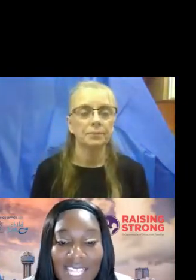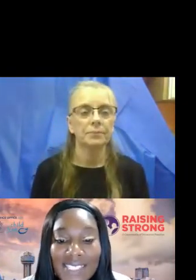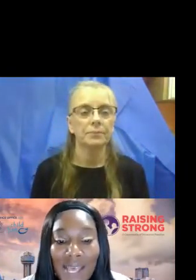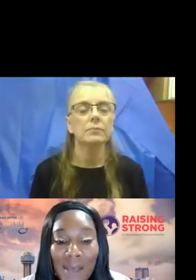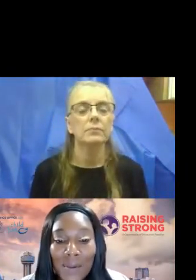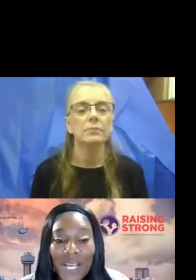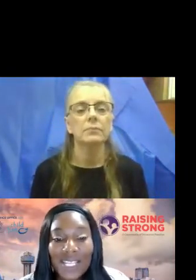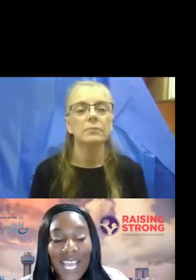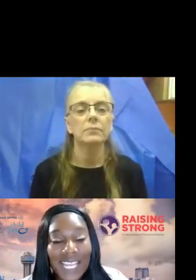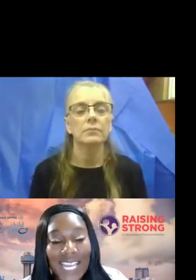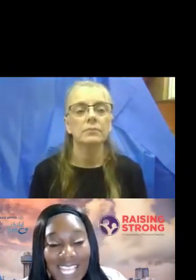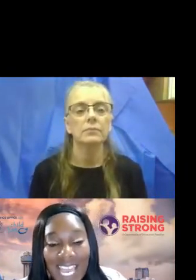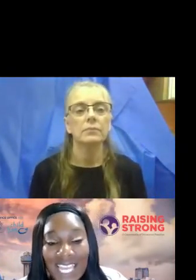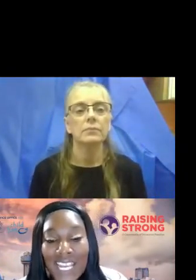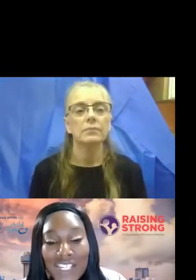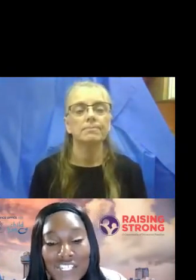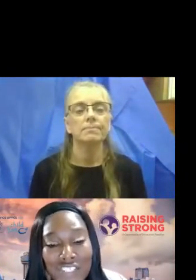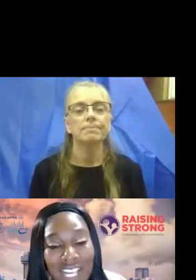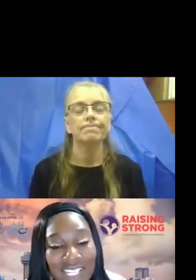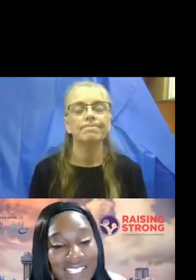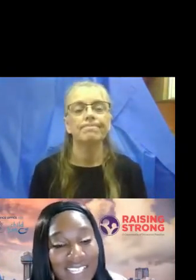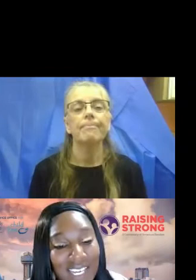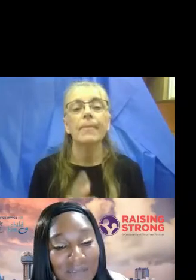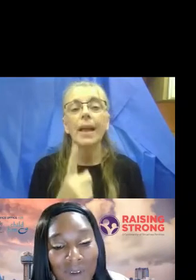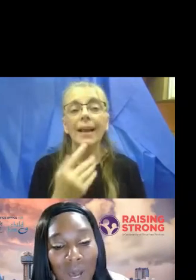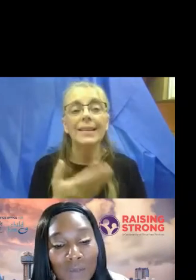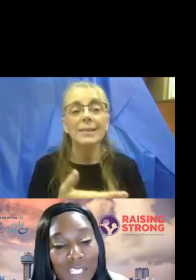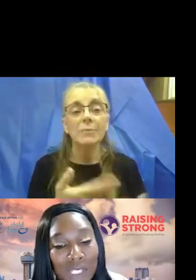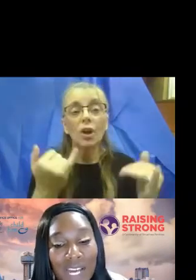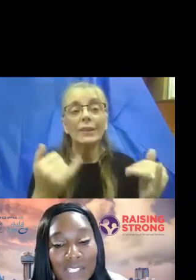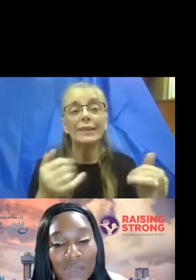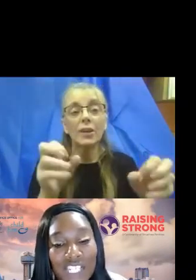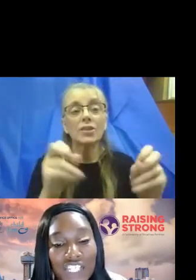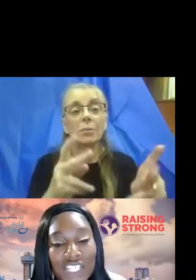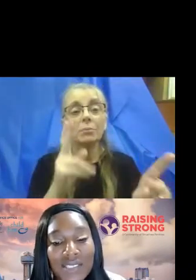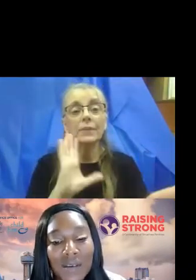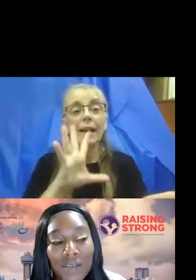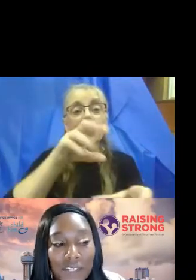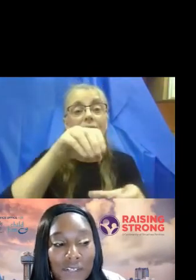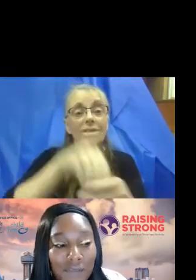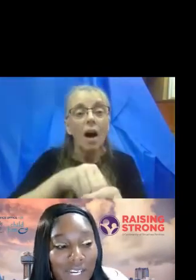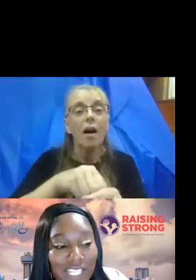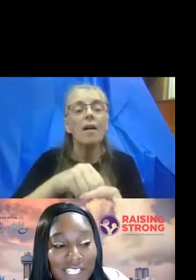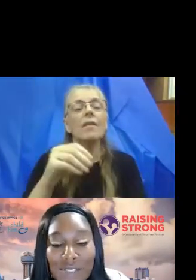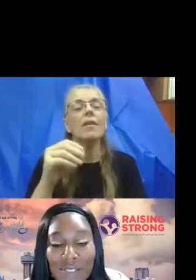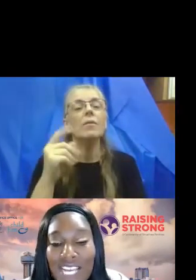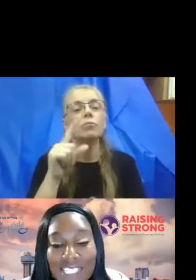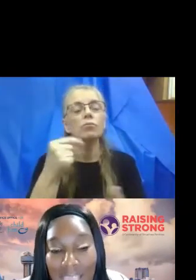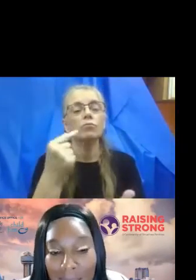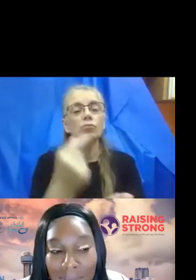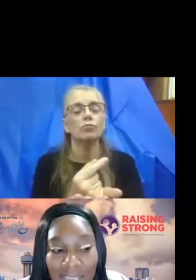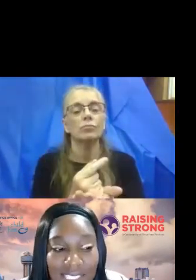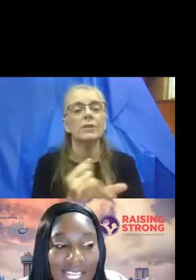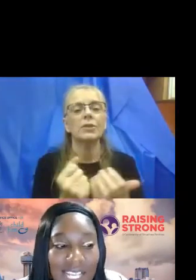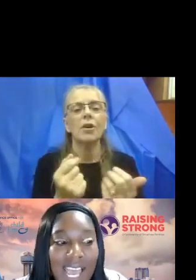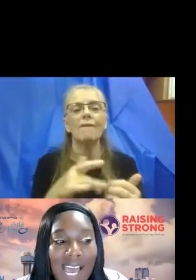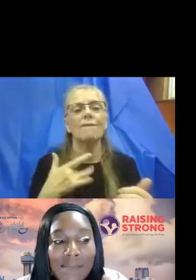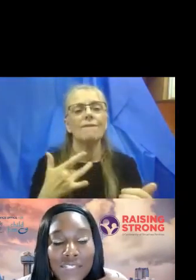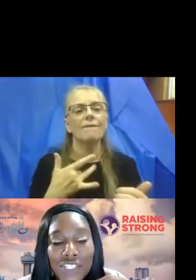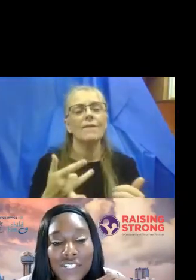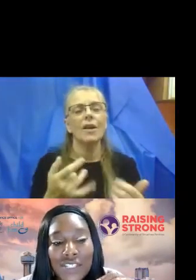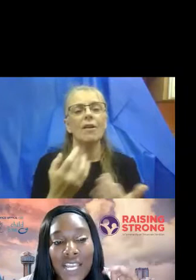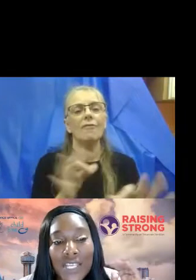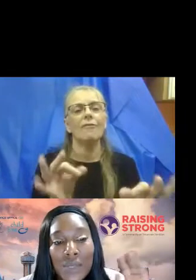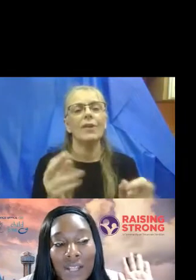Okay, so like I said, here's your chance to get involved in the graduation. So feel free to use that chat button.